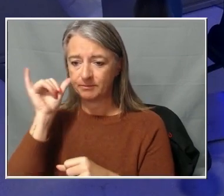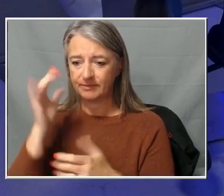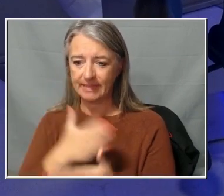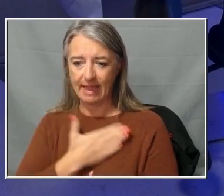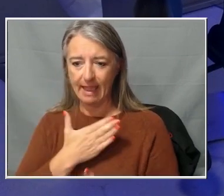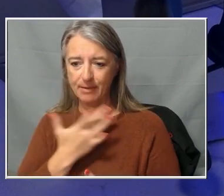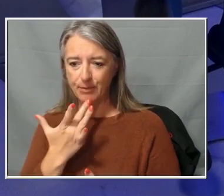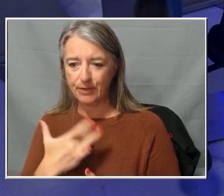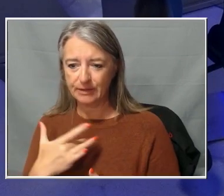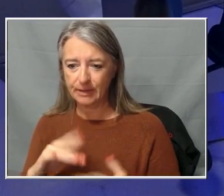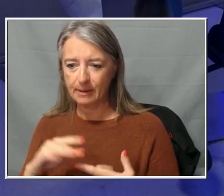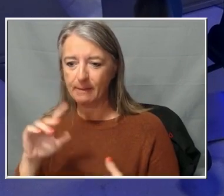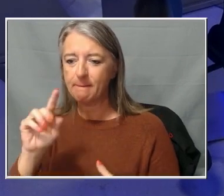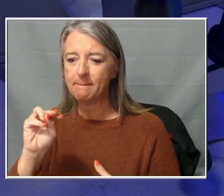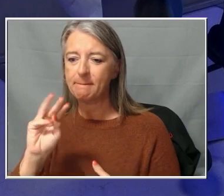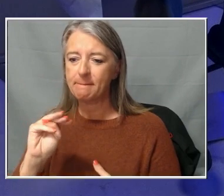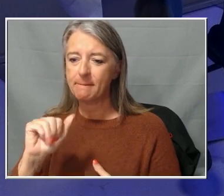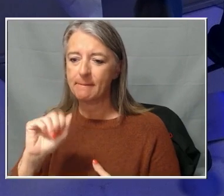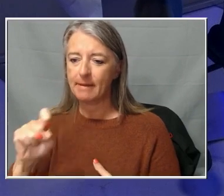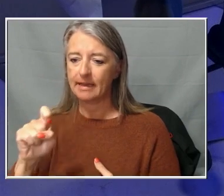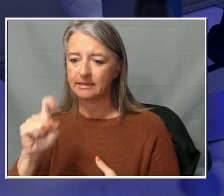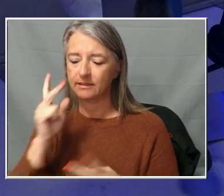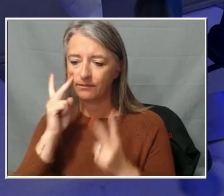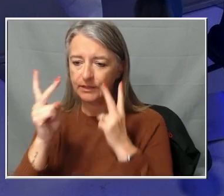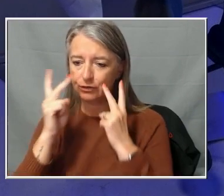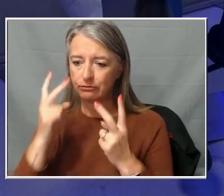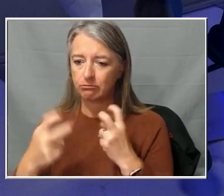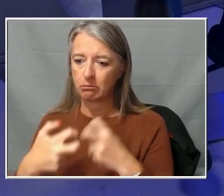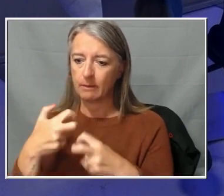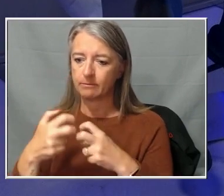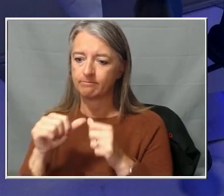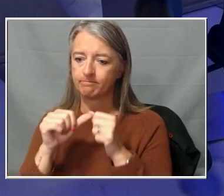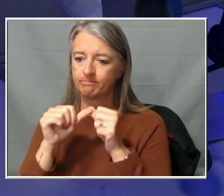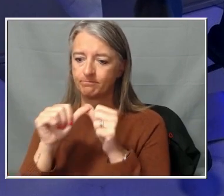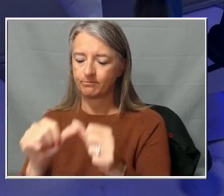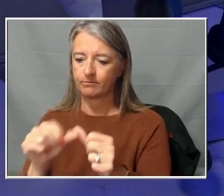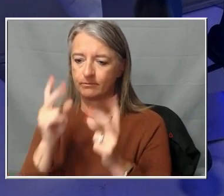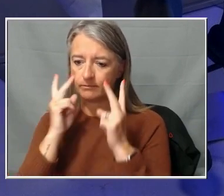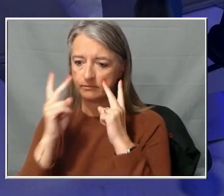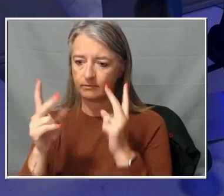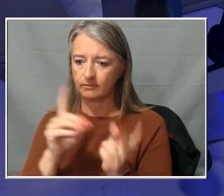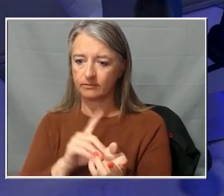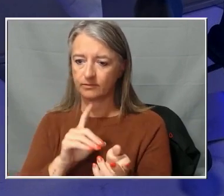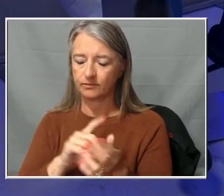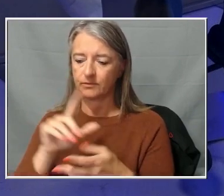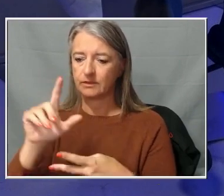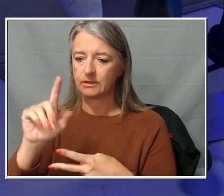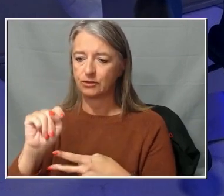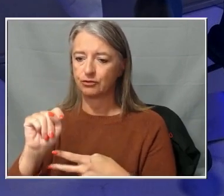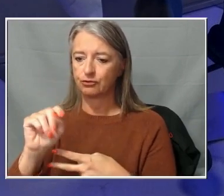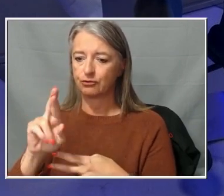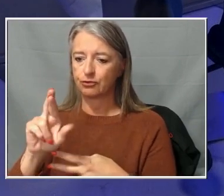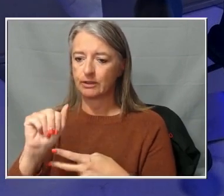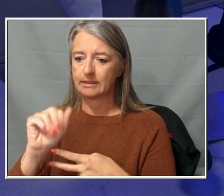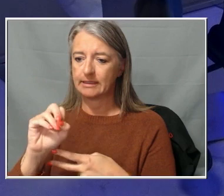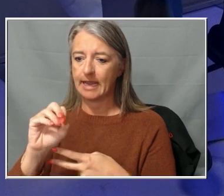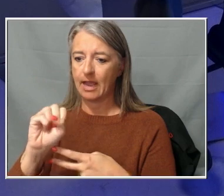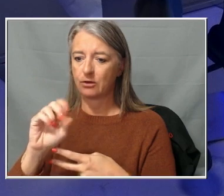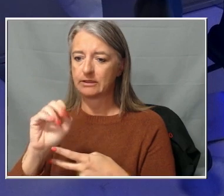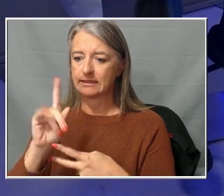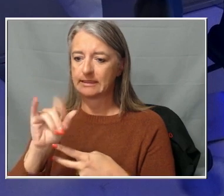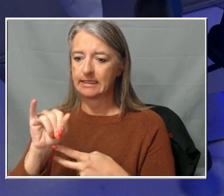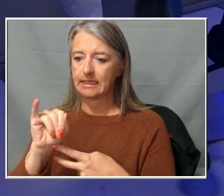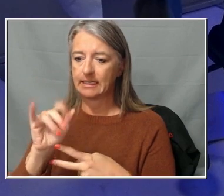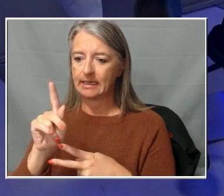to Max. But yes. The vision problems continued, and eventually you saw Dr. Twardowski at the KU Eye Center. So tell